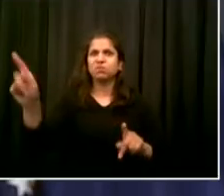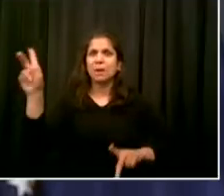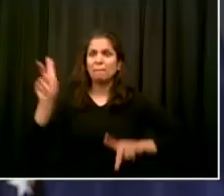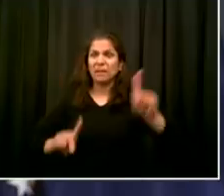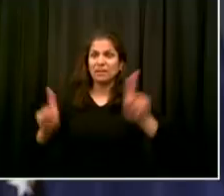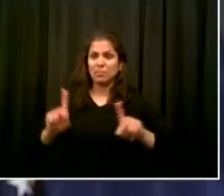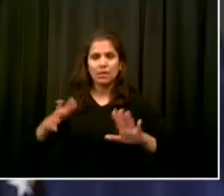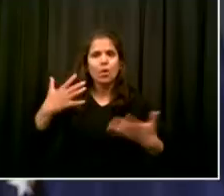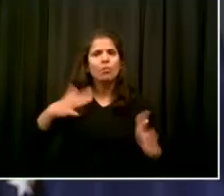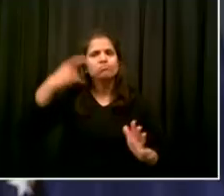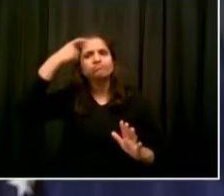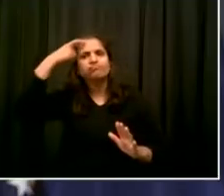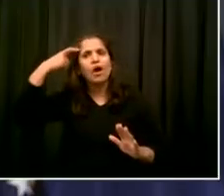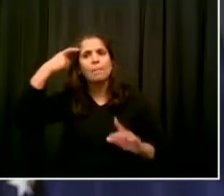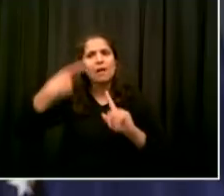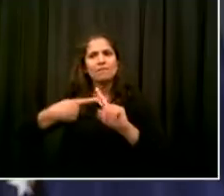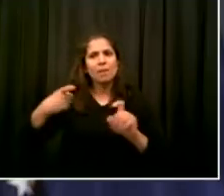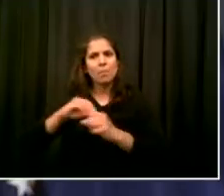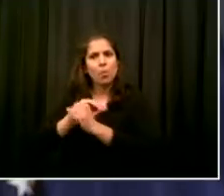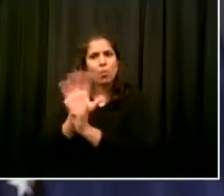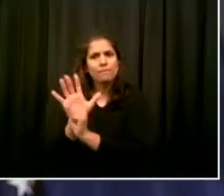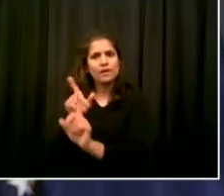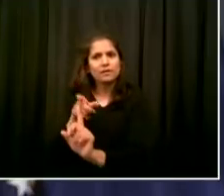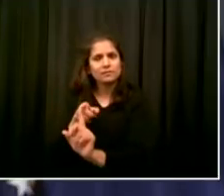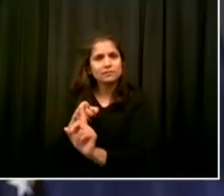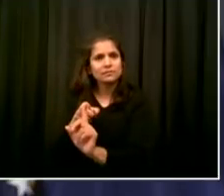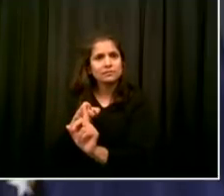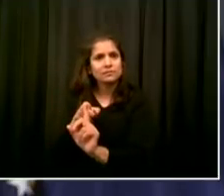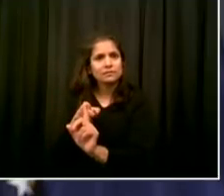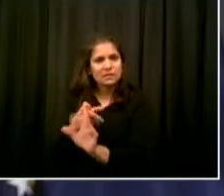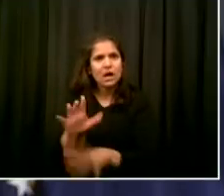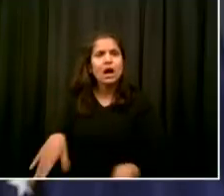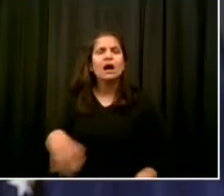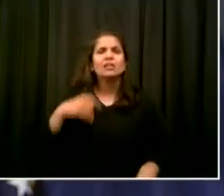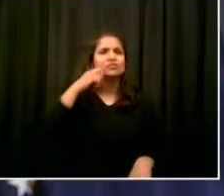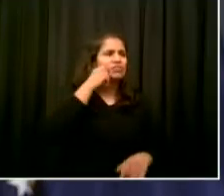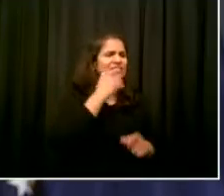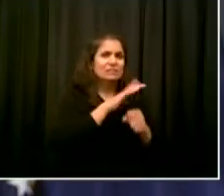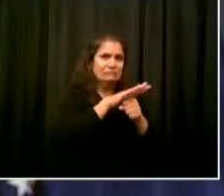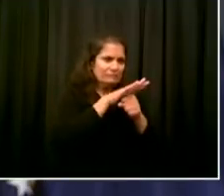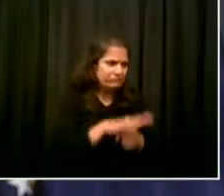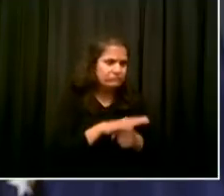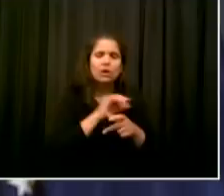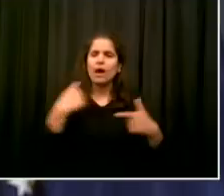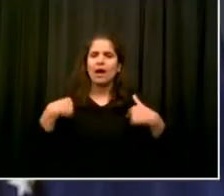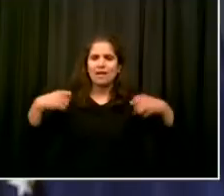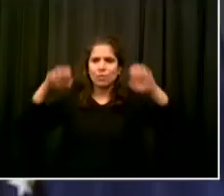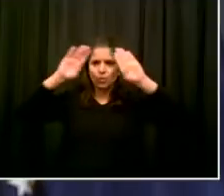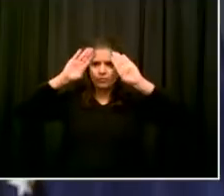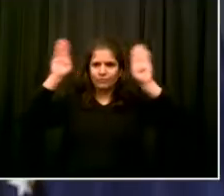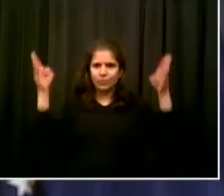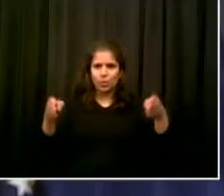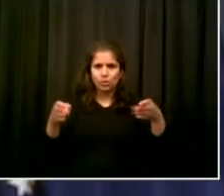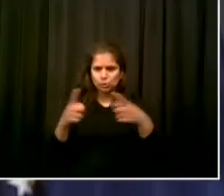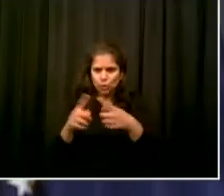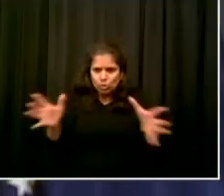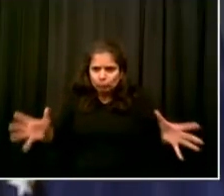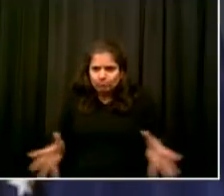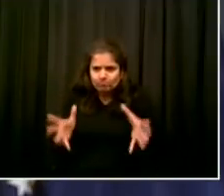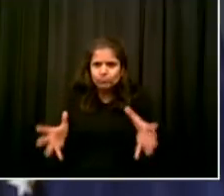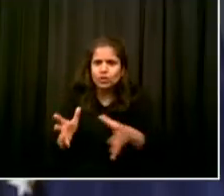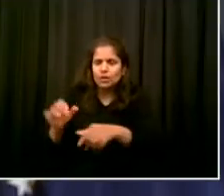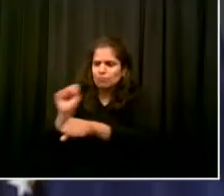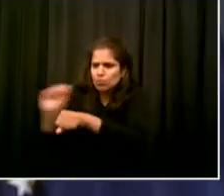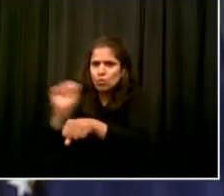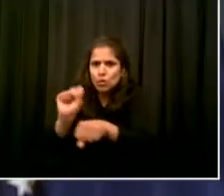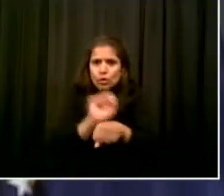thank the administration for its partnership with the Black, Latino, and Asian Caucus, and is supporting these ambassadors of peace